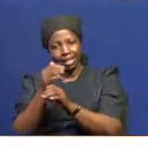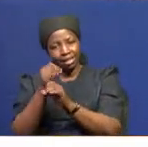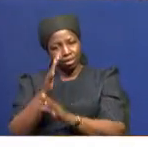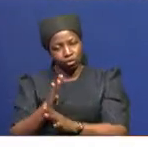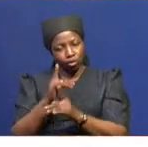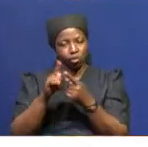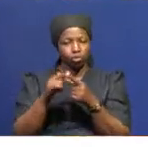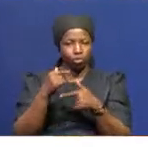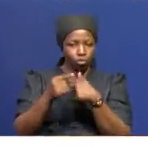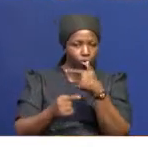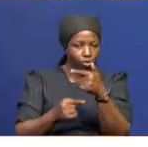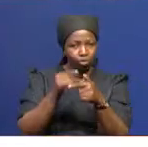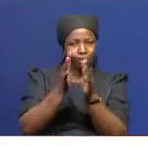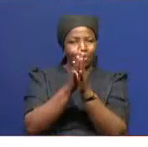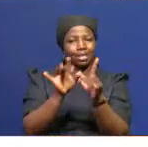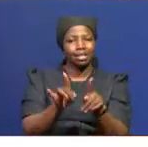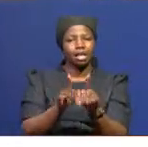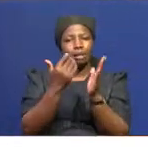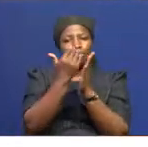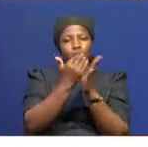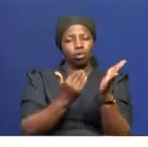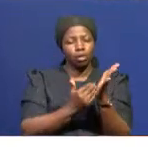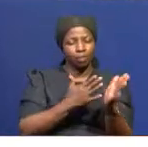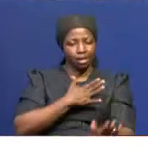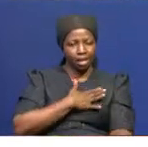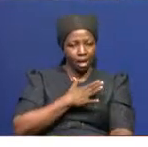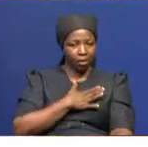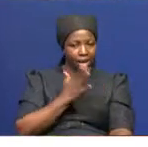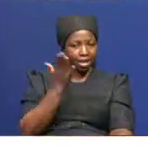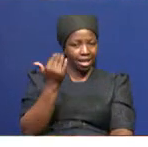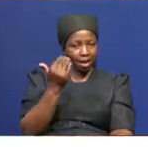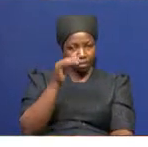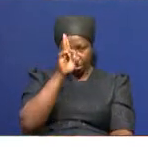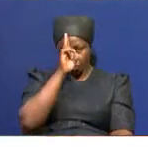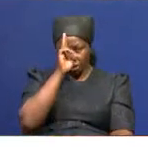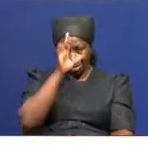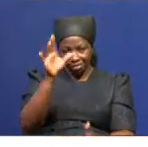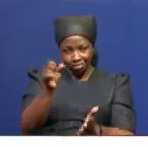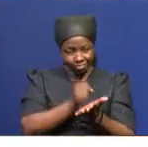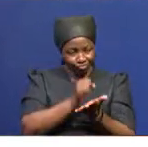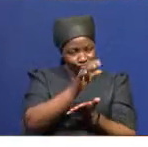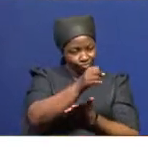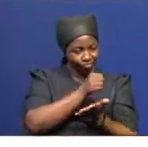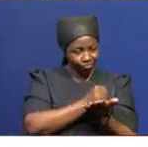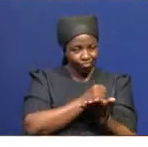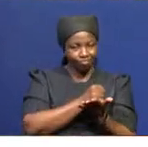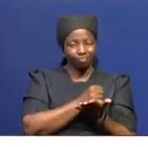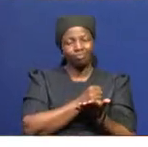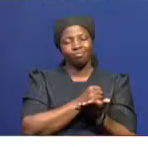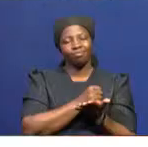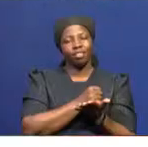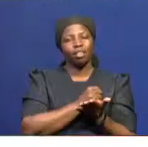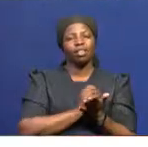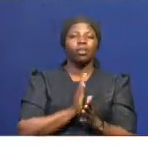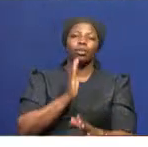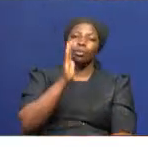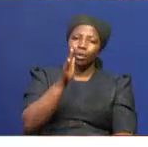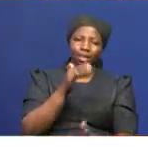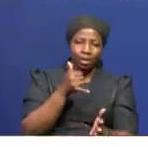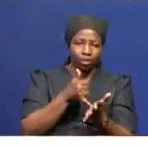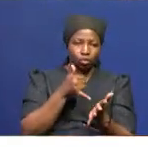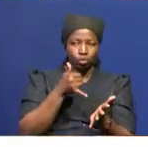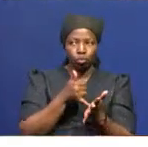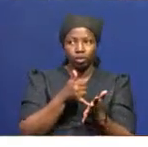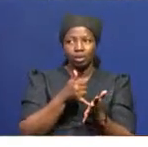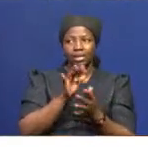to sustain this initiative. In our upcoming police recruitment drive, we shall include